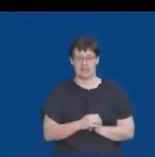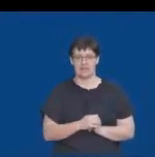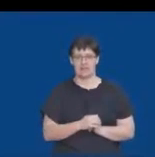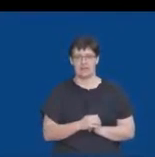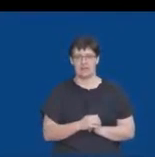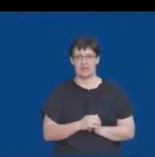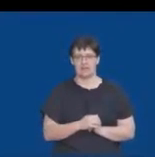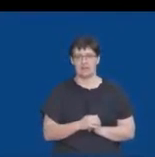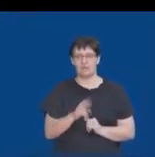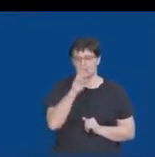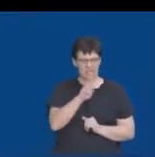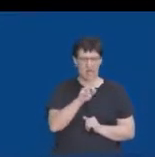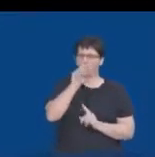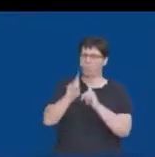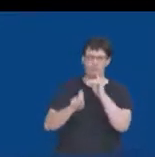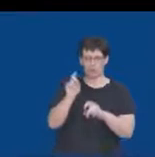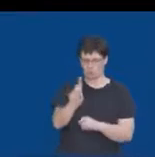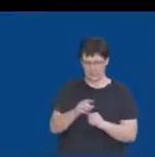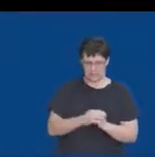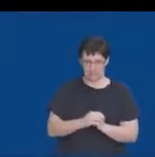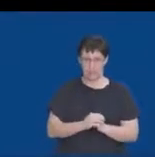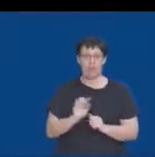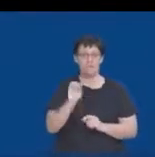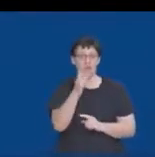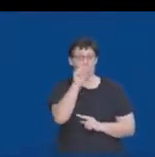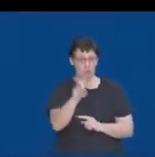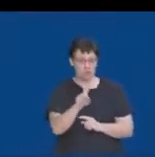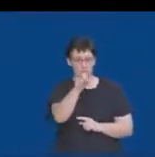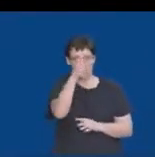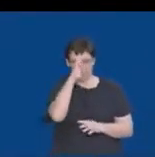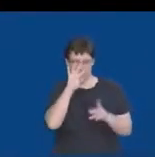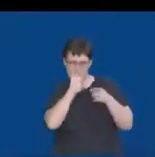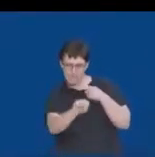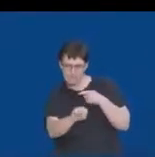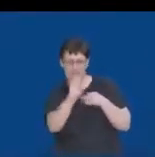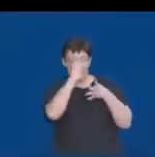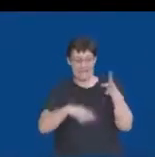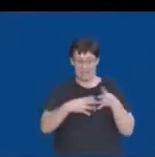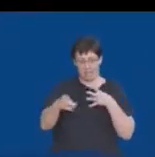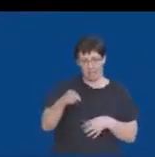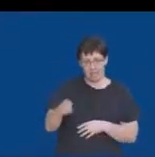analyzed that, what kind of questions we have. So the first question is, determine H in the table.